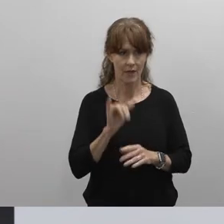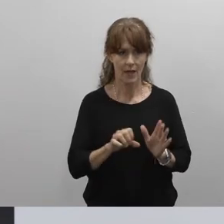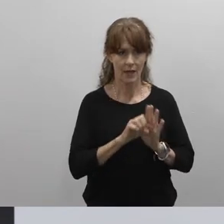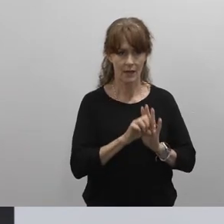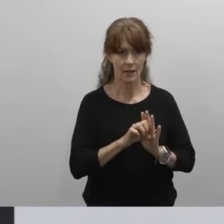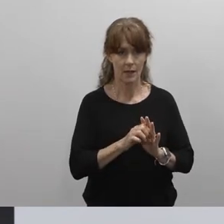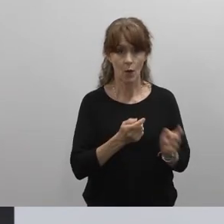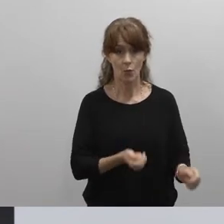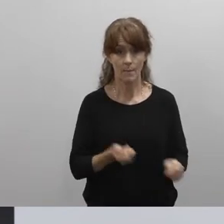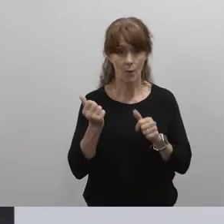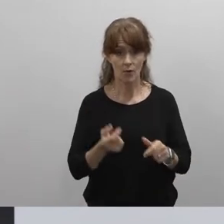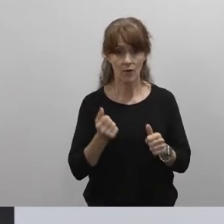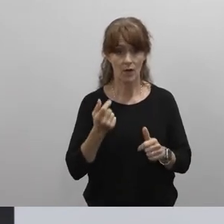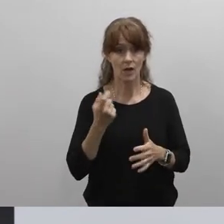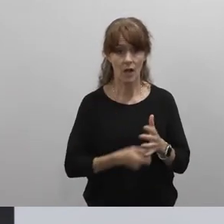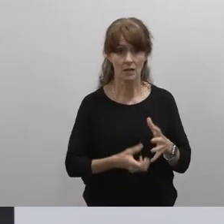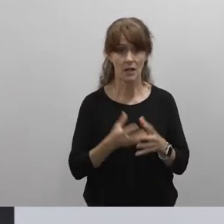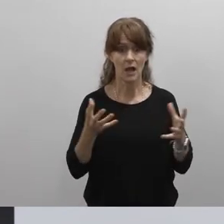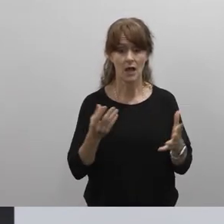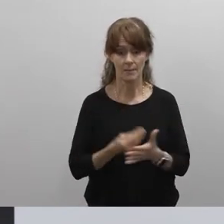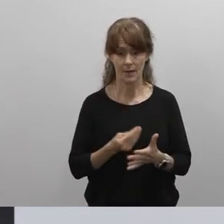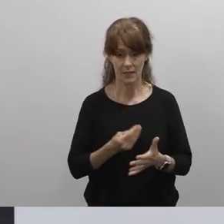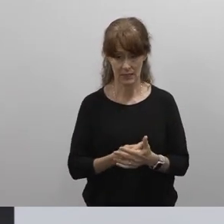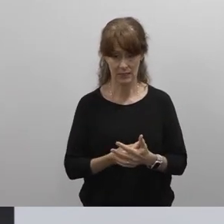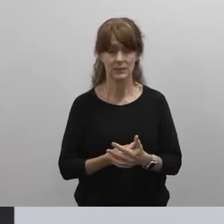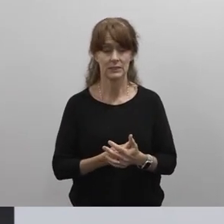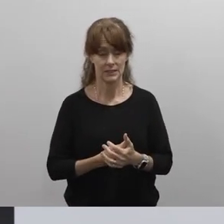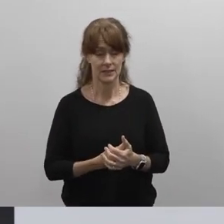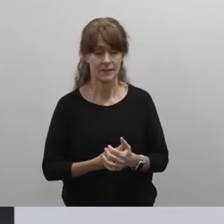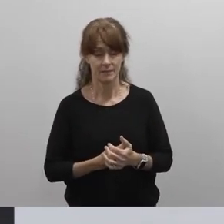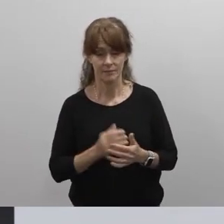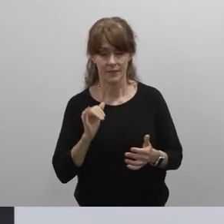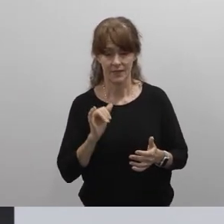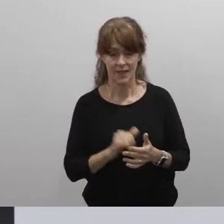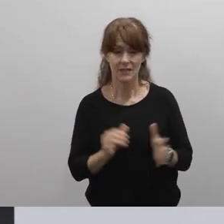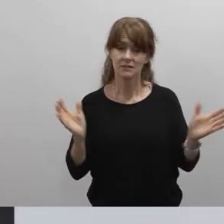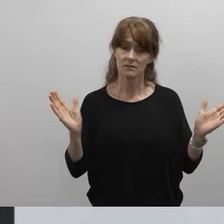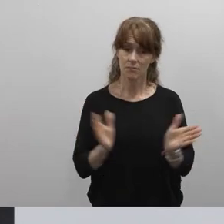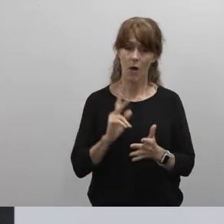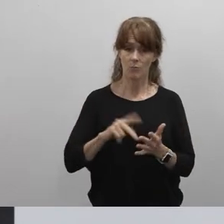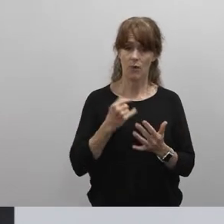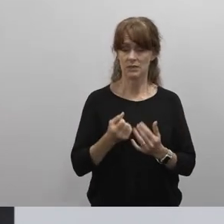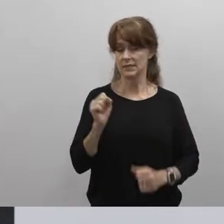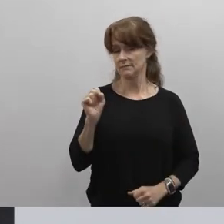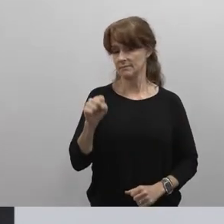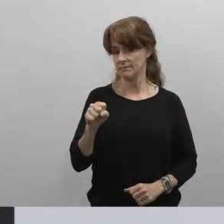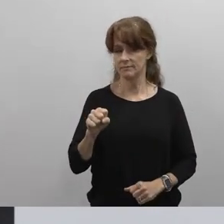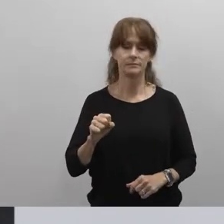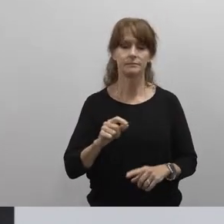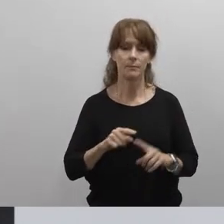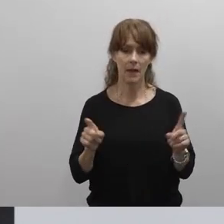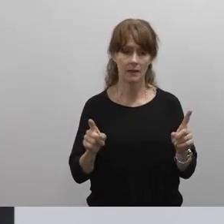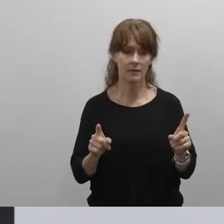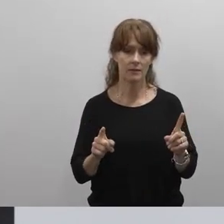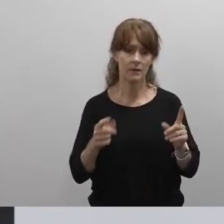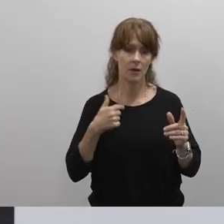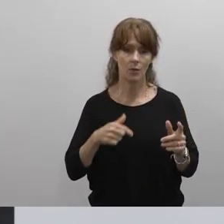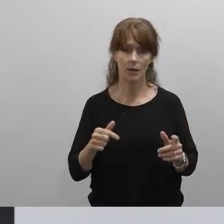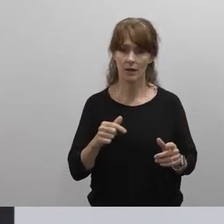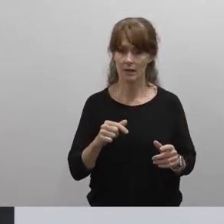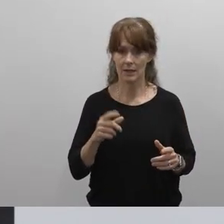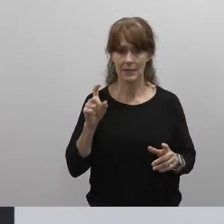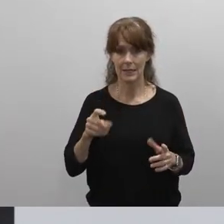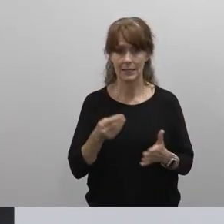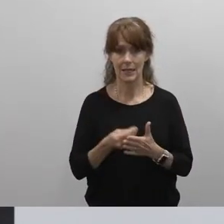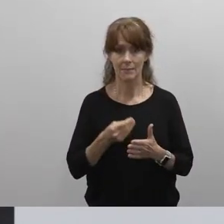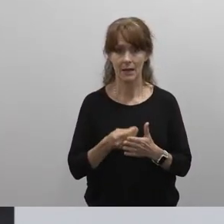removal of a portable costs a whole lot of money, right? So that being a smaller project in nature, right? But regardless, we're falling short on the funding